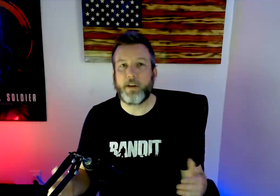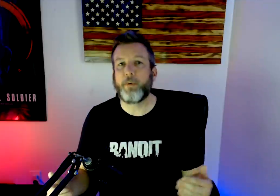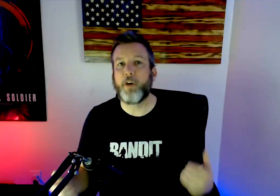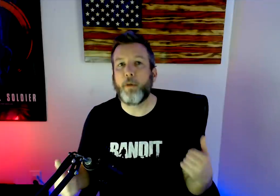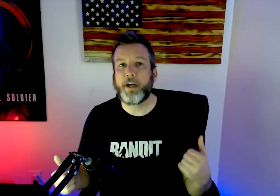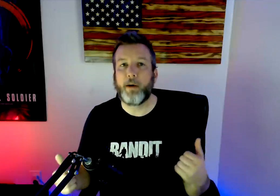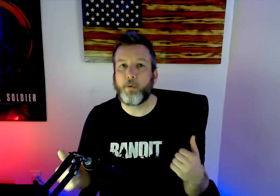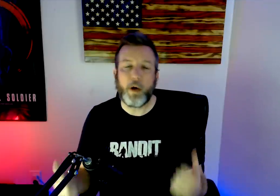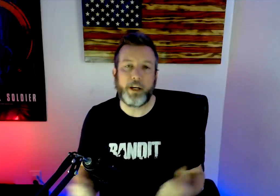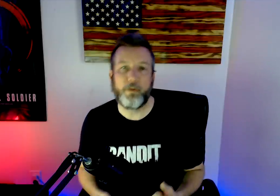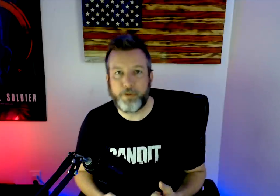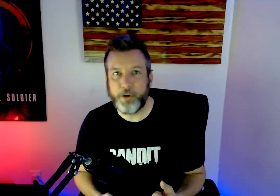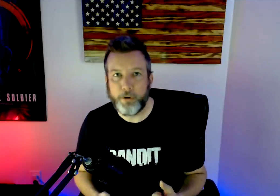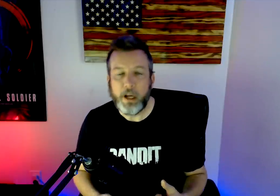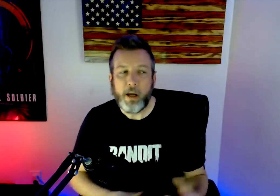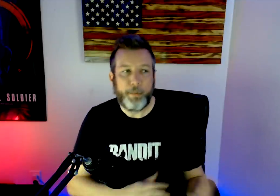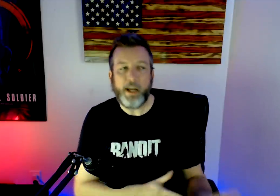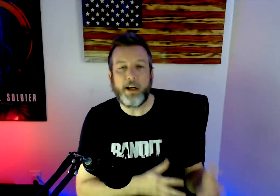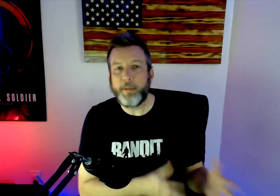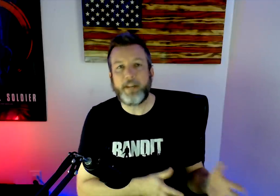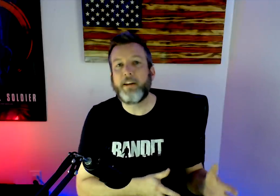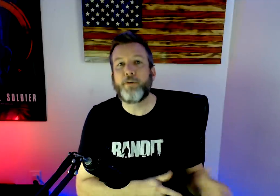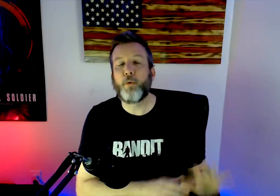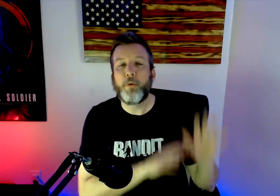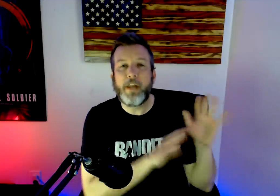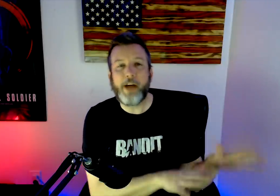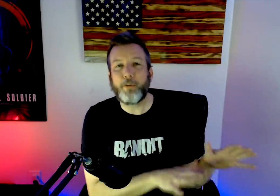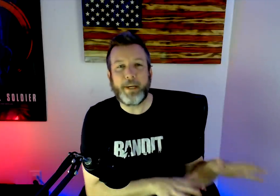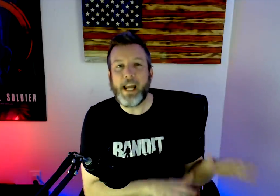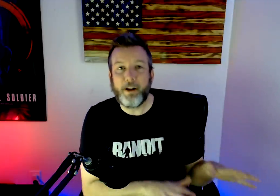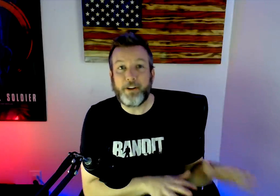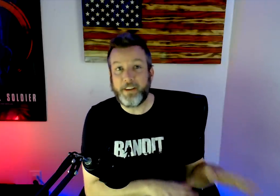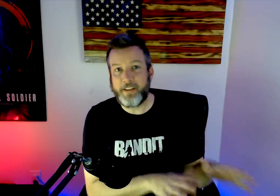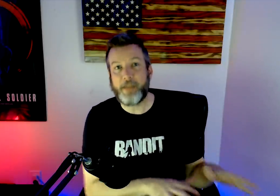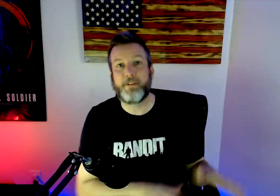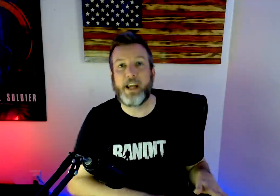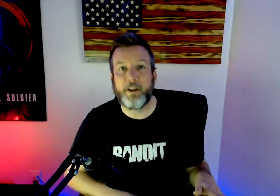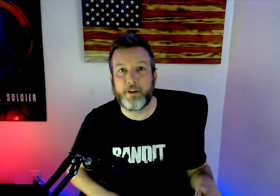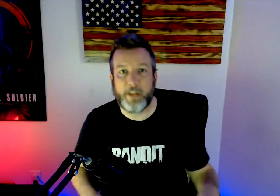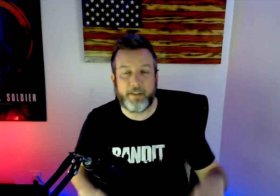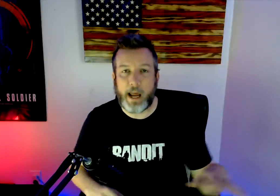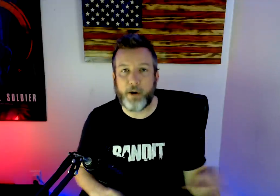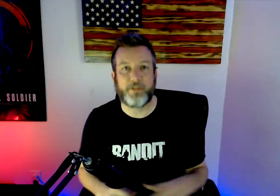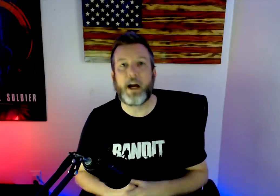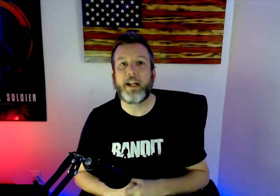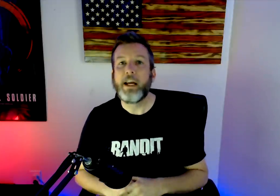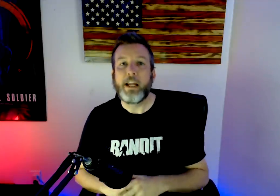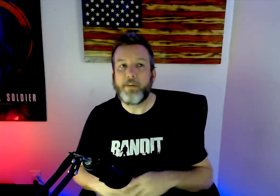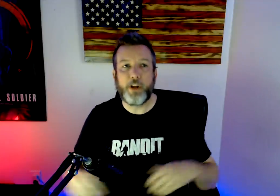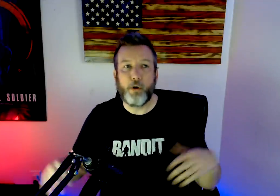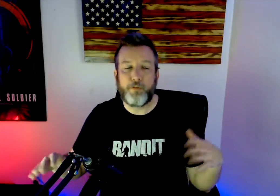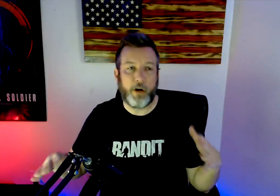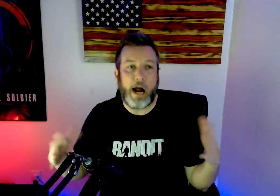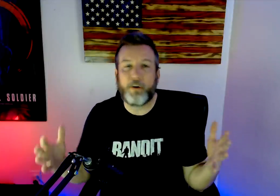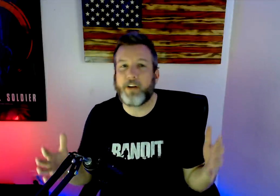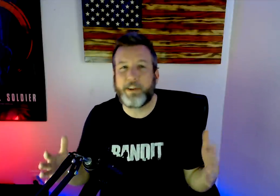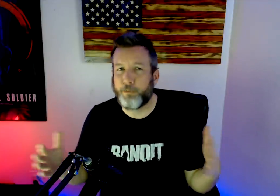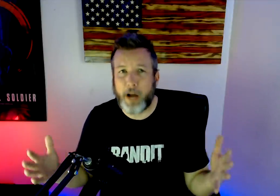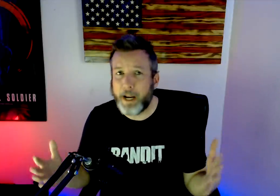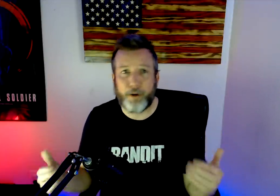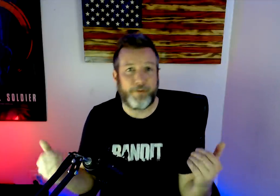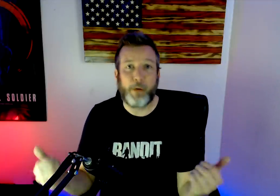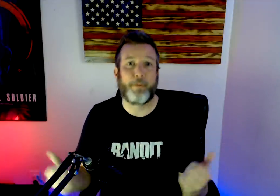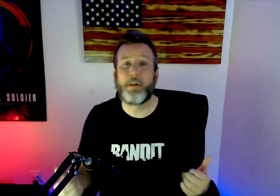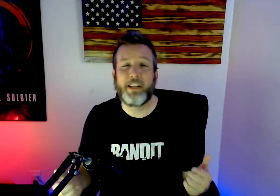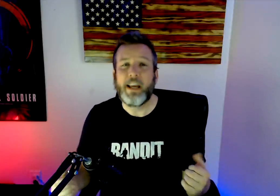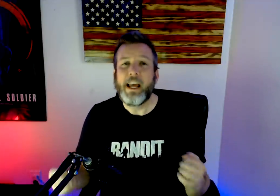standards that we've all become quite used to. BLM and Antifa will never be held to the same standards as our side, even though for our side to